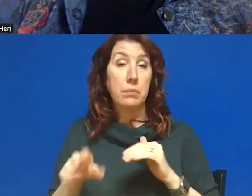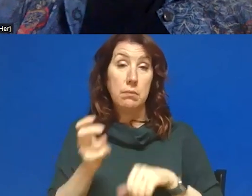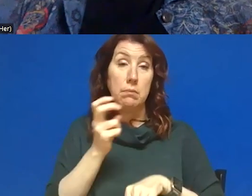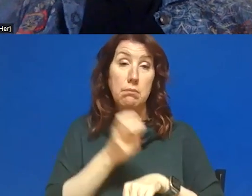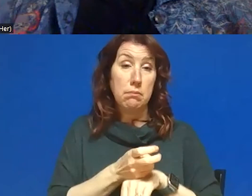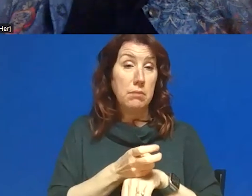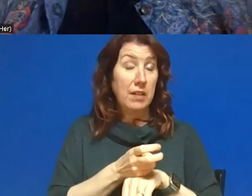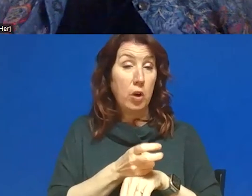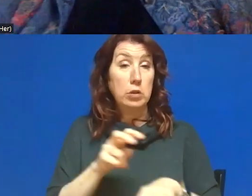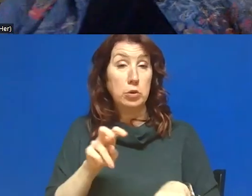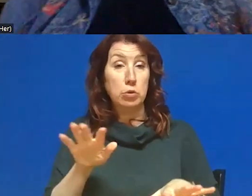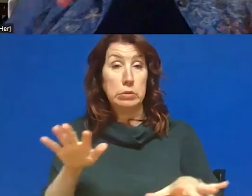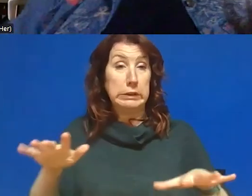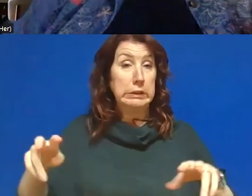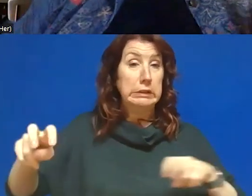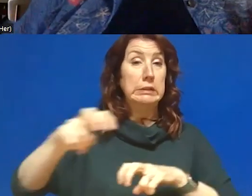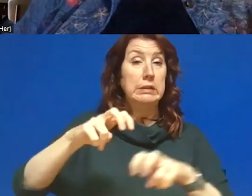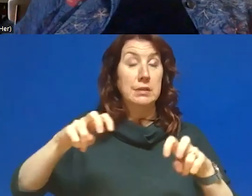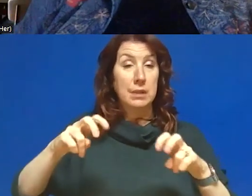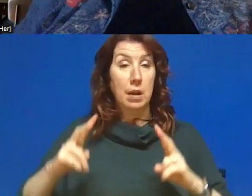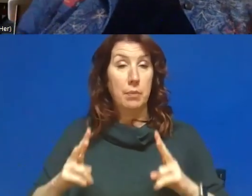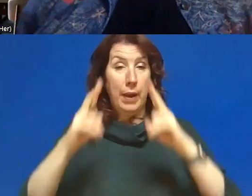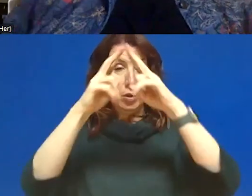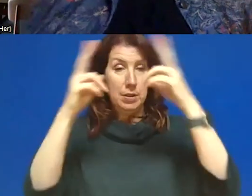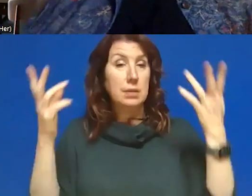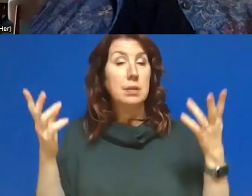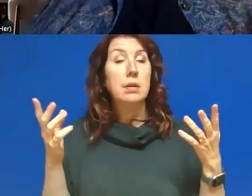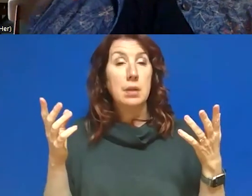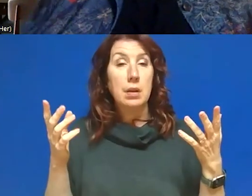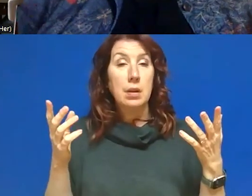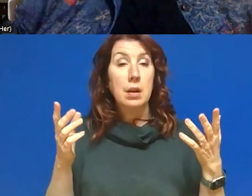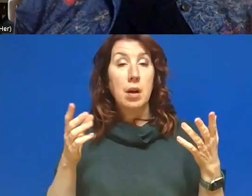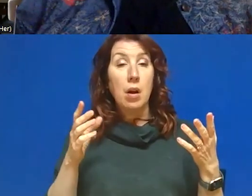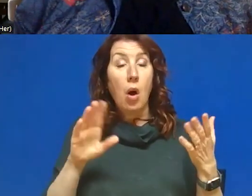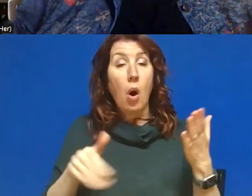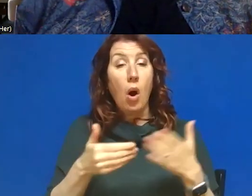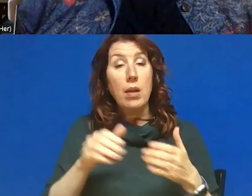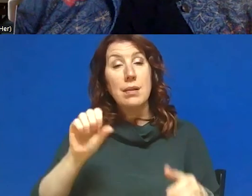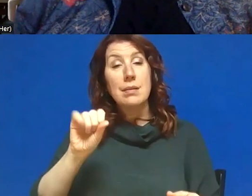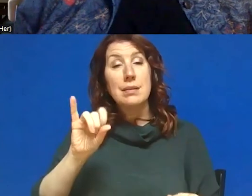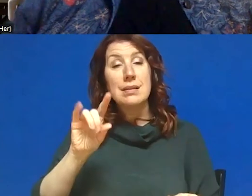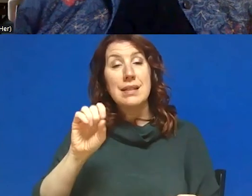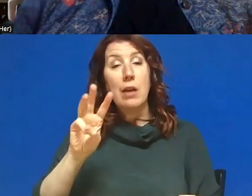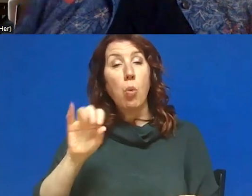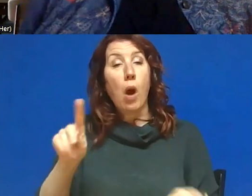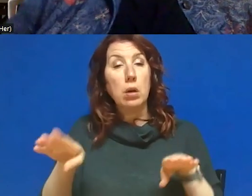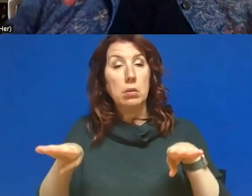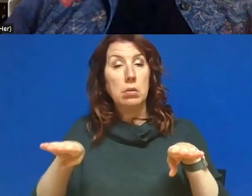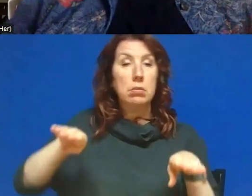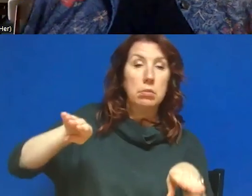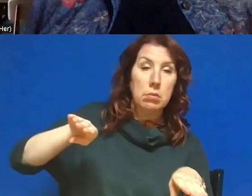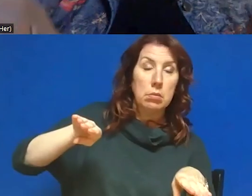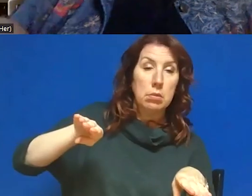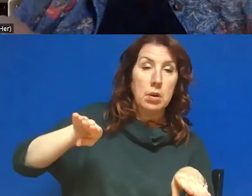get around Paris. One of the things that like people don't take into account is that all the sidewalks slant towards the middle of the street for